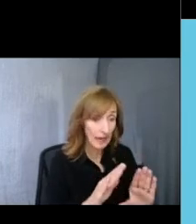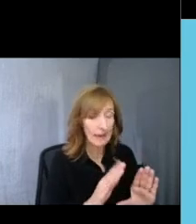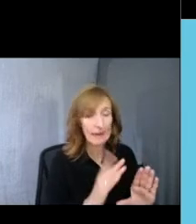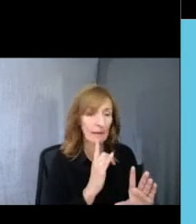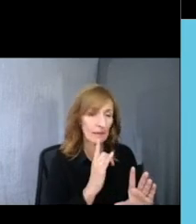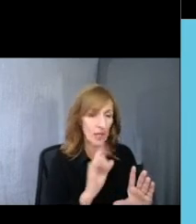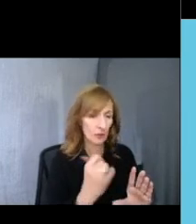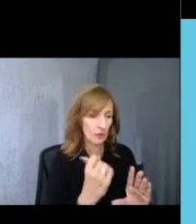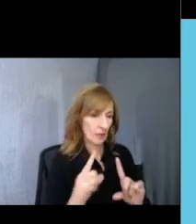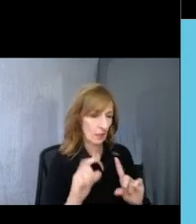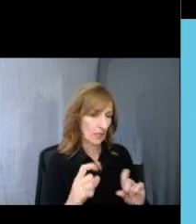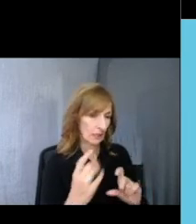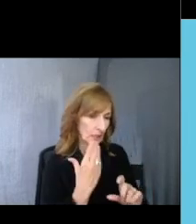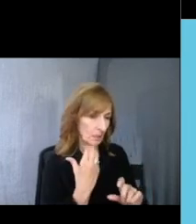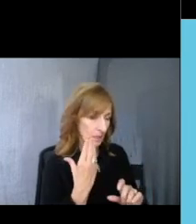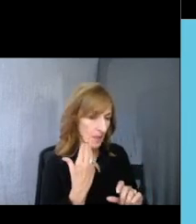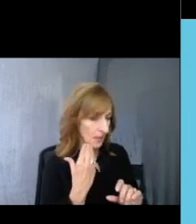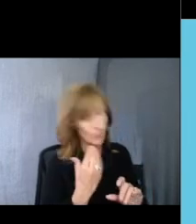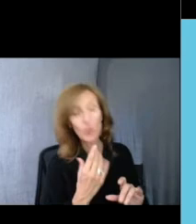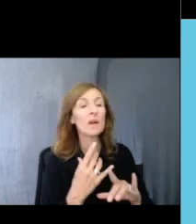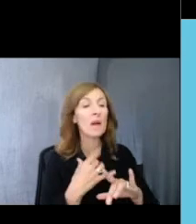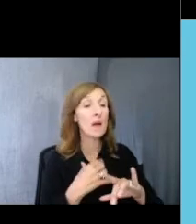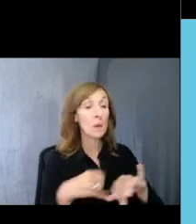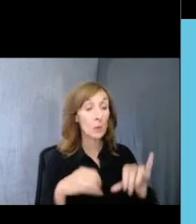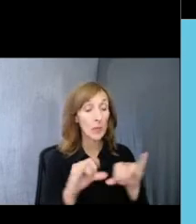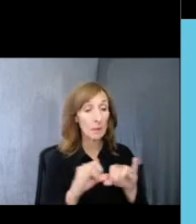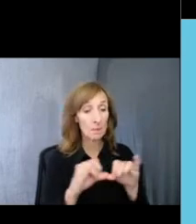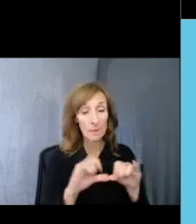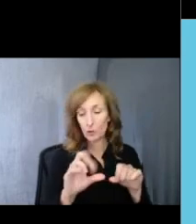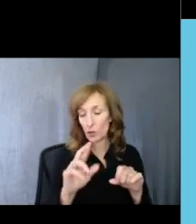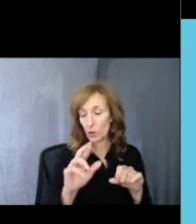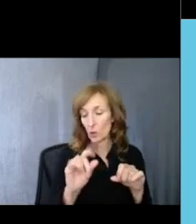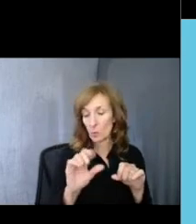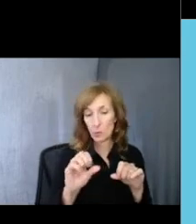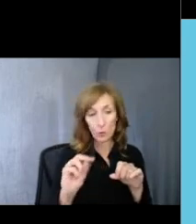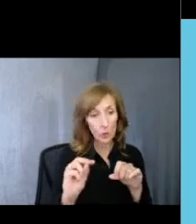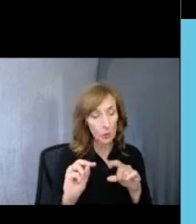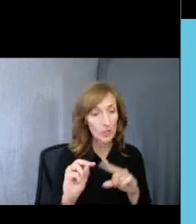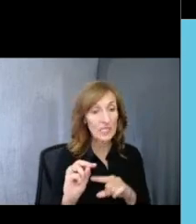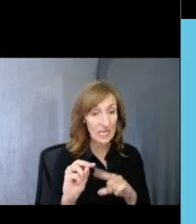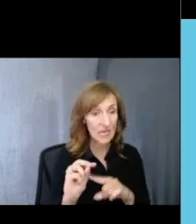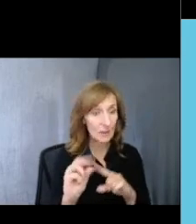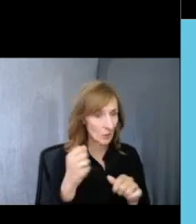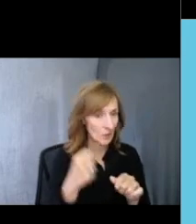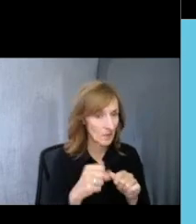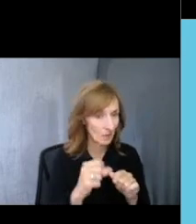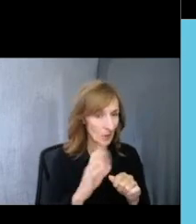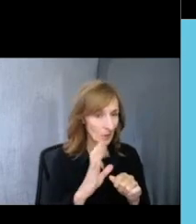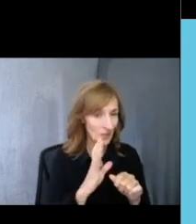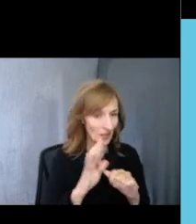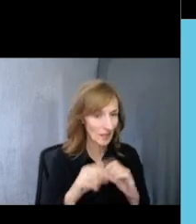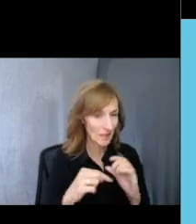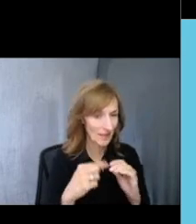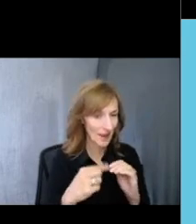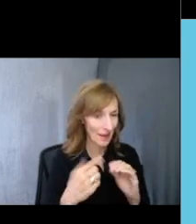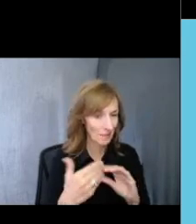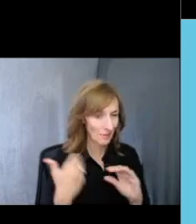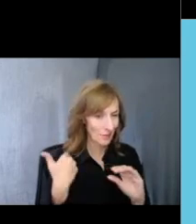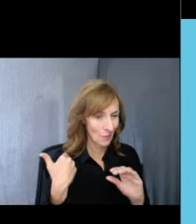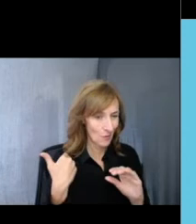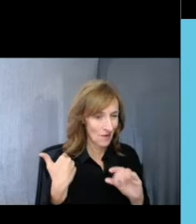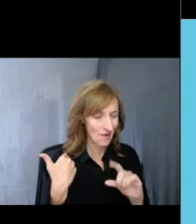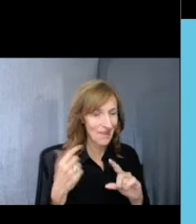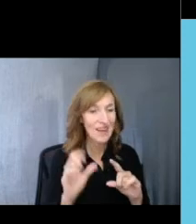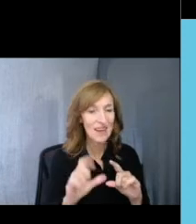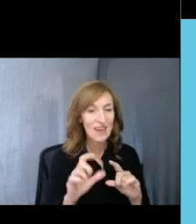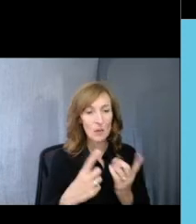We talked about protein metabolism and kidneys earlier, and we're going to get back to that, especially when we talk a little bit about diet. We might do things